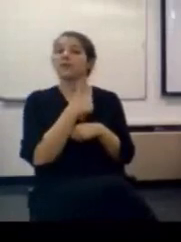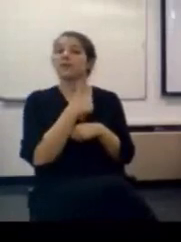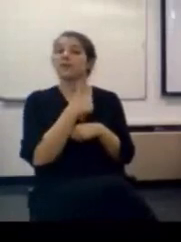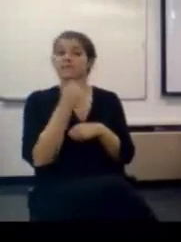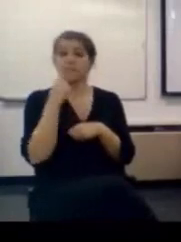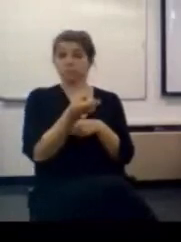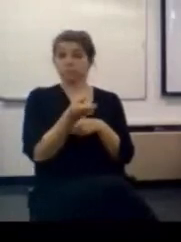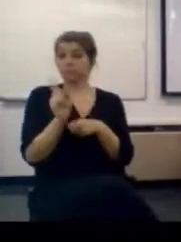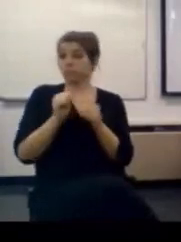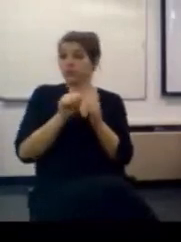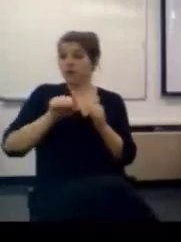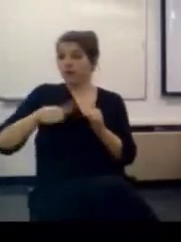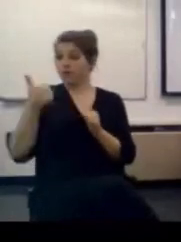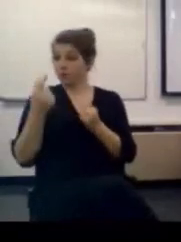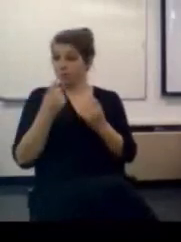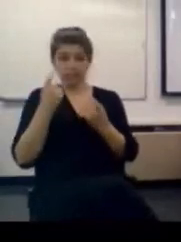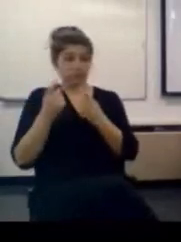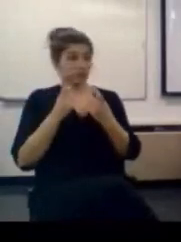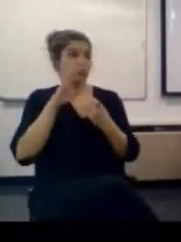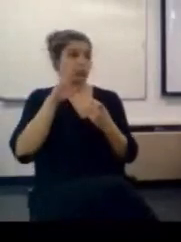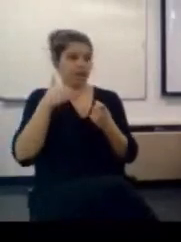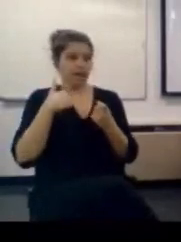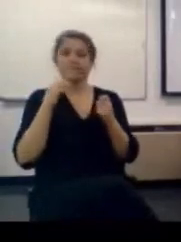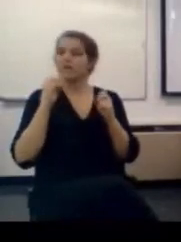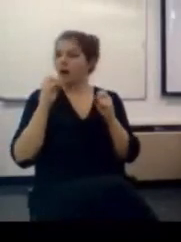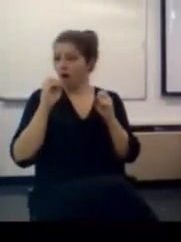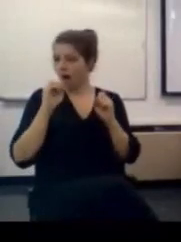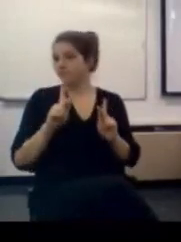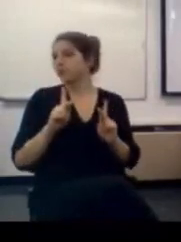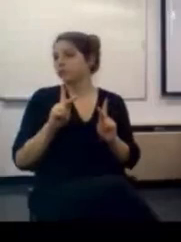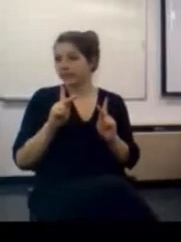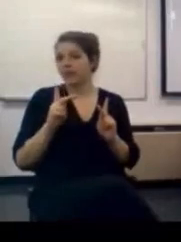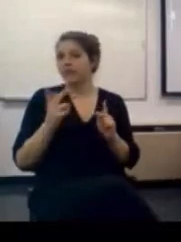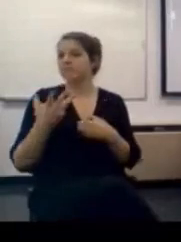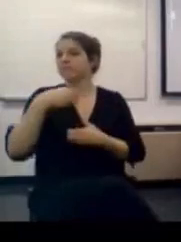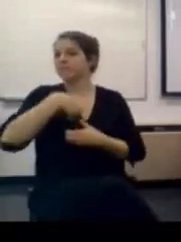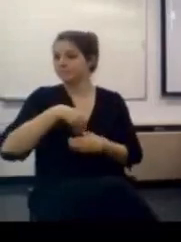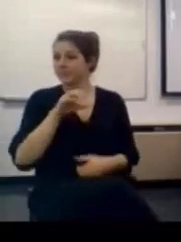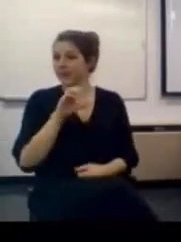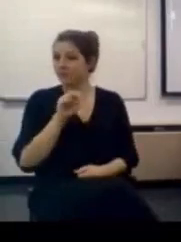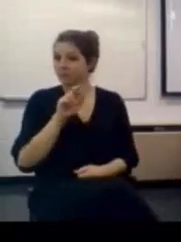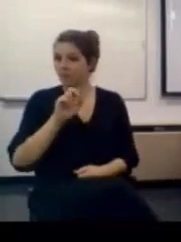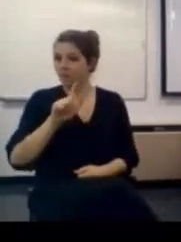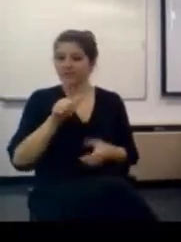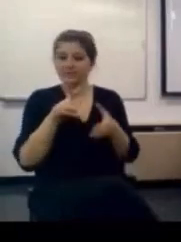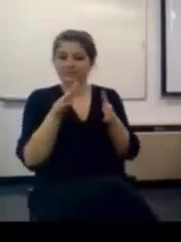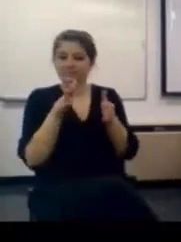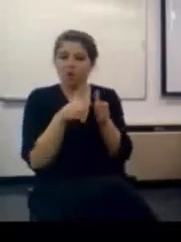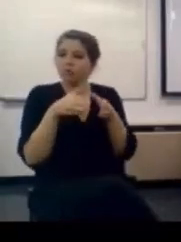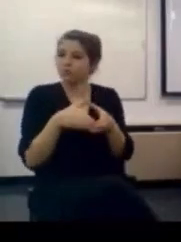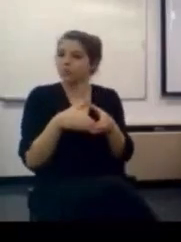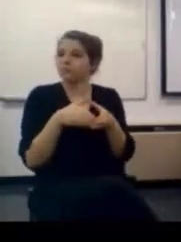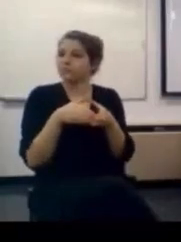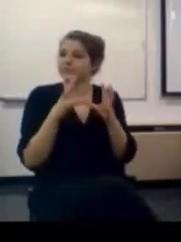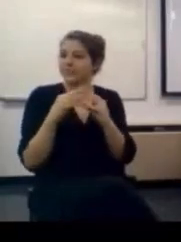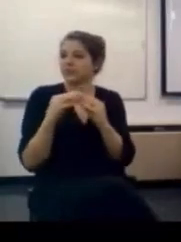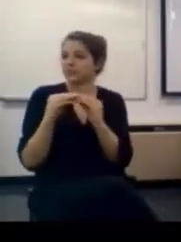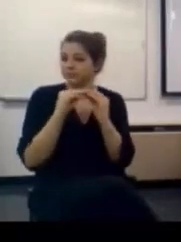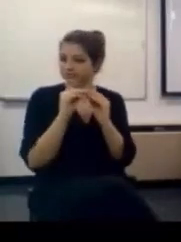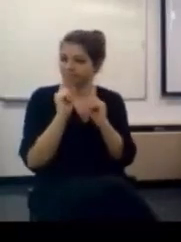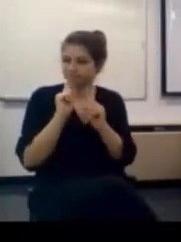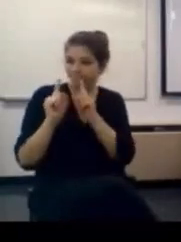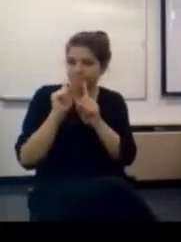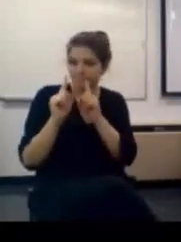we are going to, for those with other questions, you will have the privilege and honor of joining Carol in the small